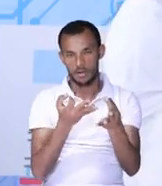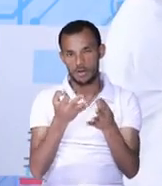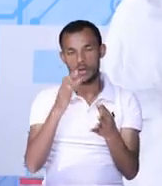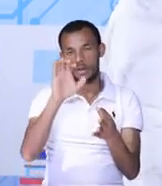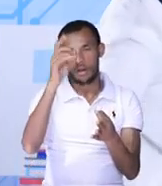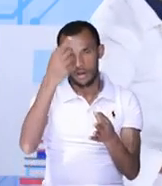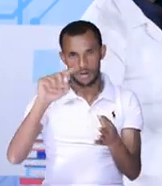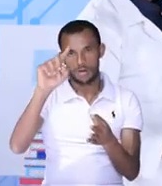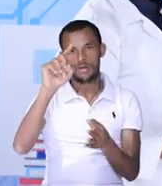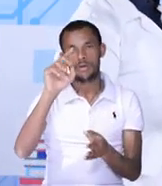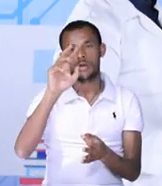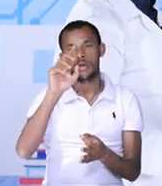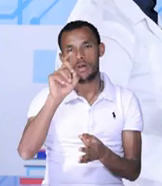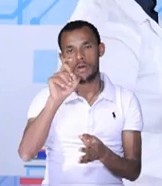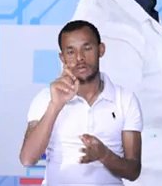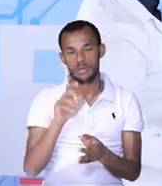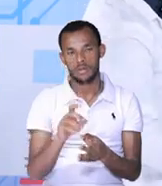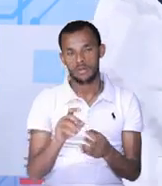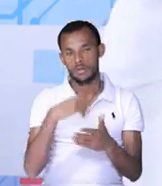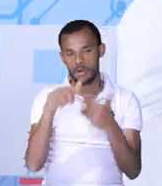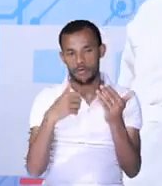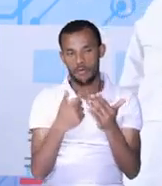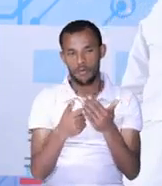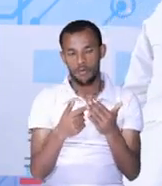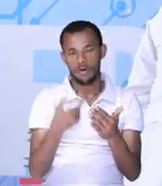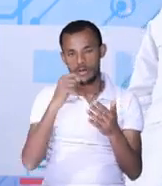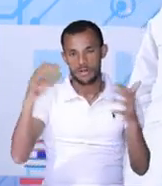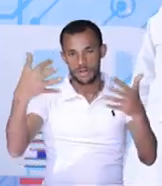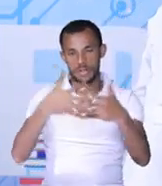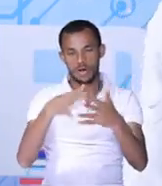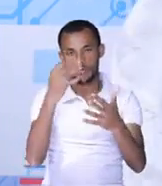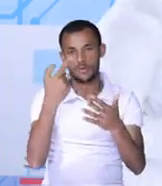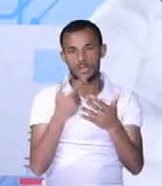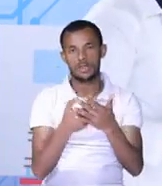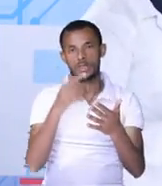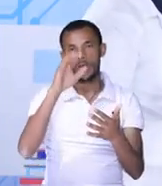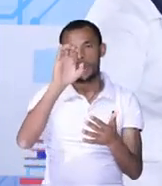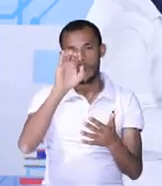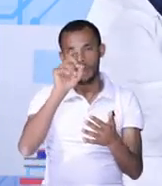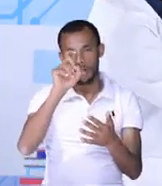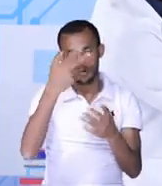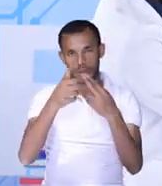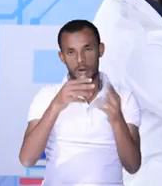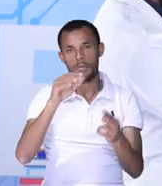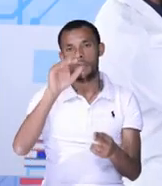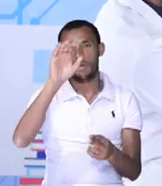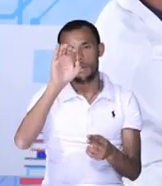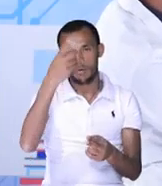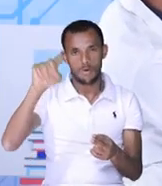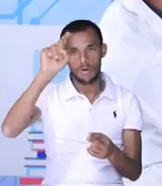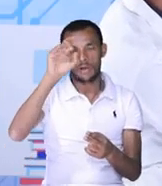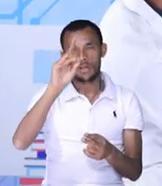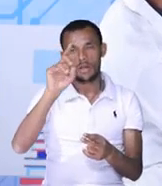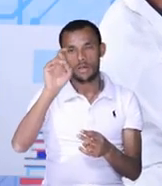raised to x. Therefore the integral of this x times e raised to x dx will be the product